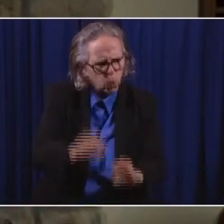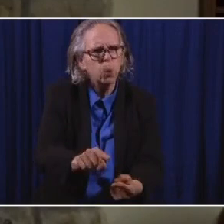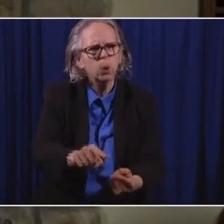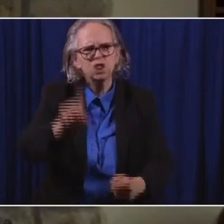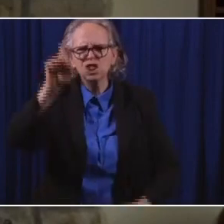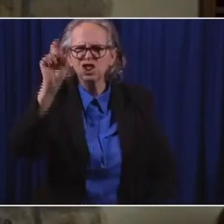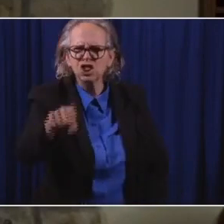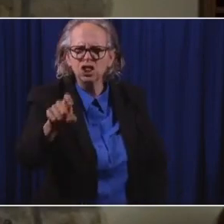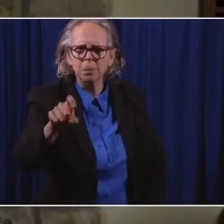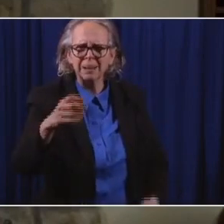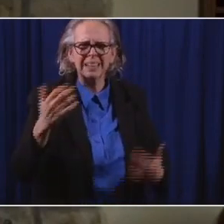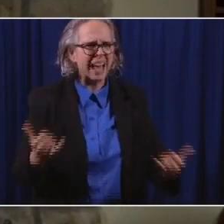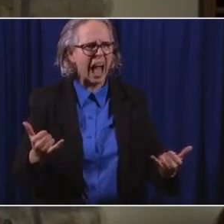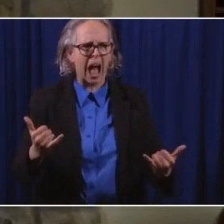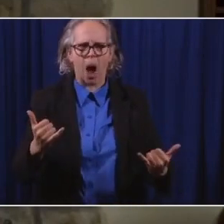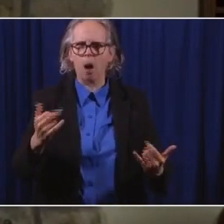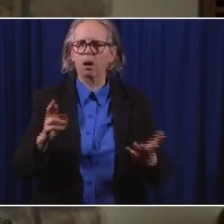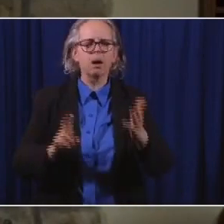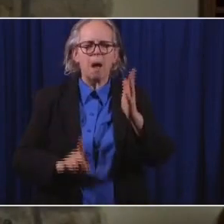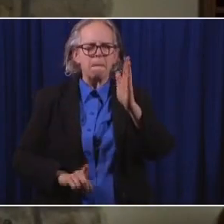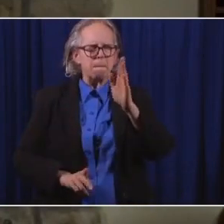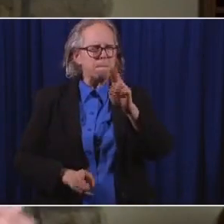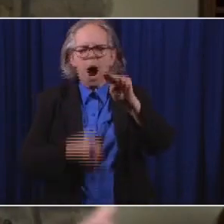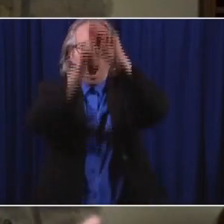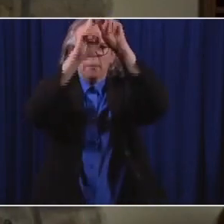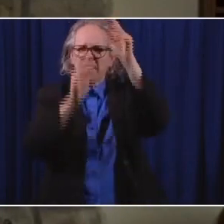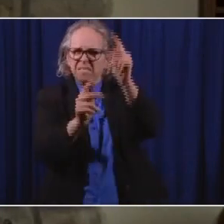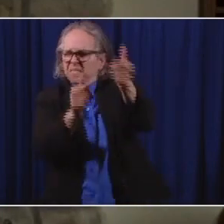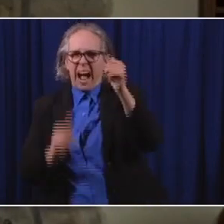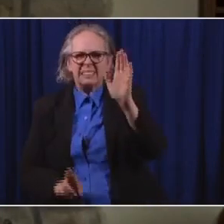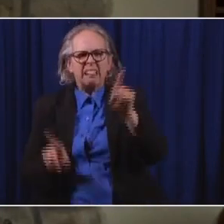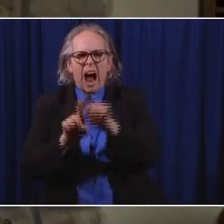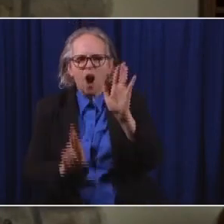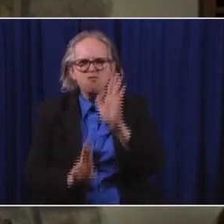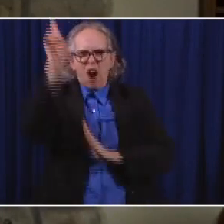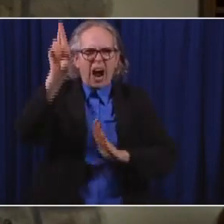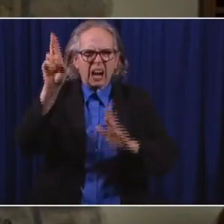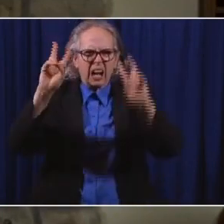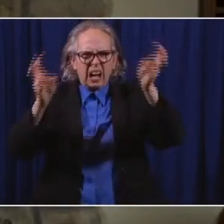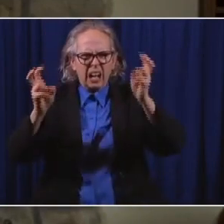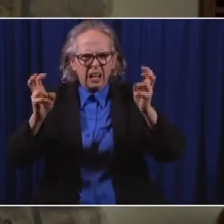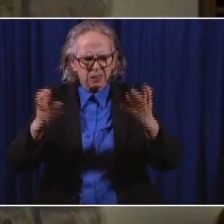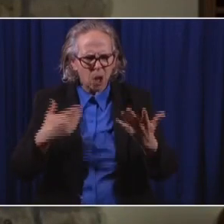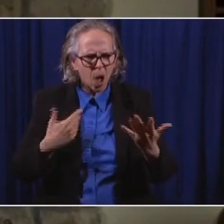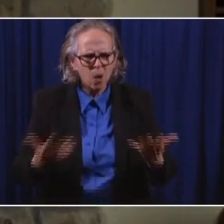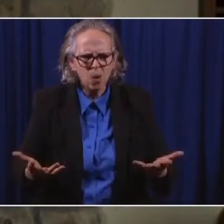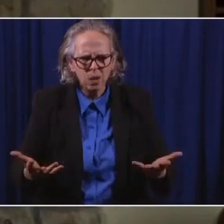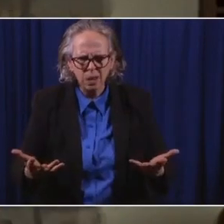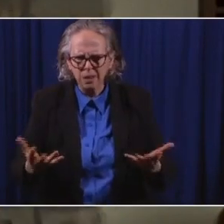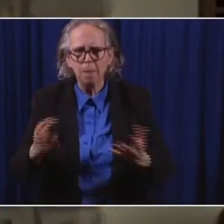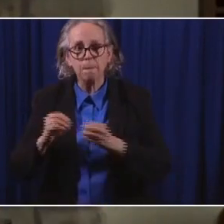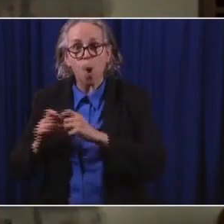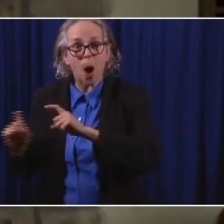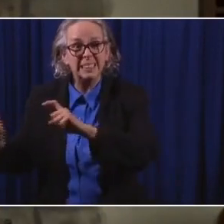every day. So it's not, that's not why we're seeing more